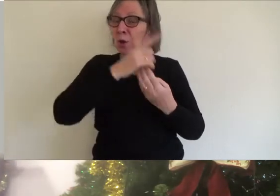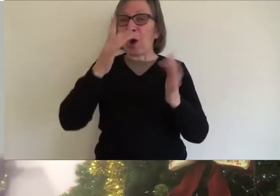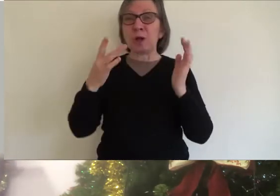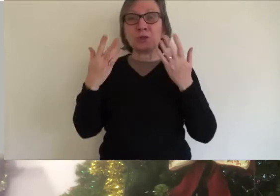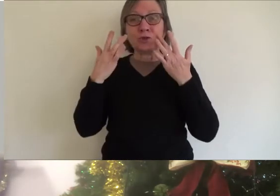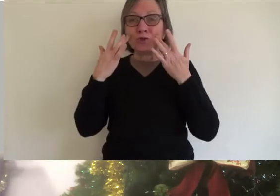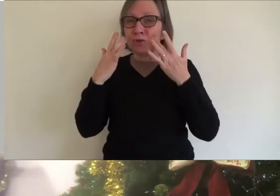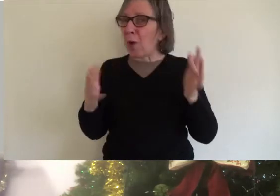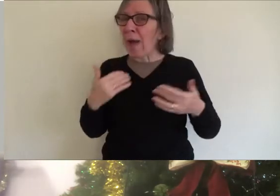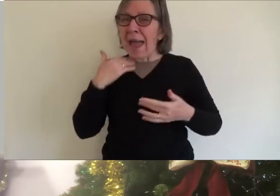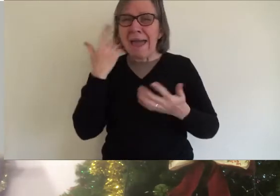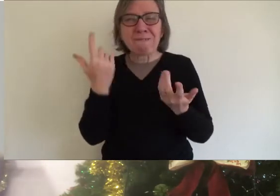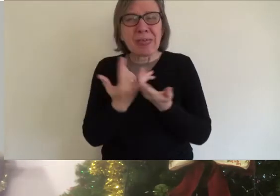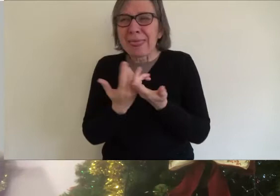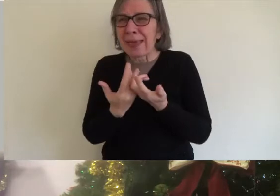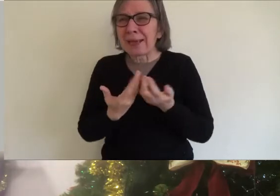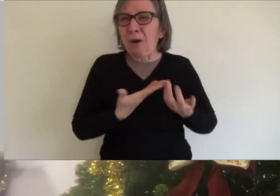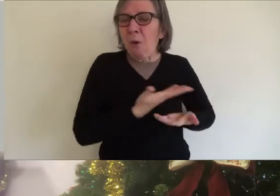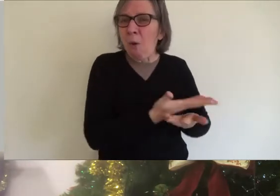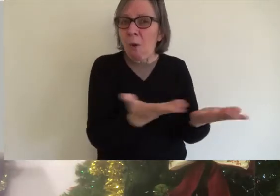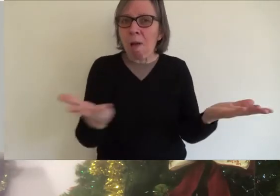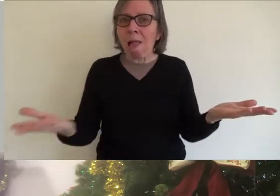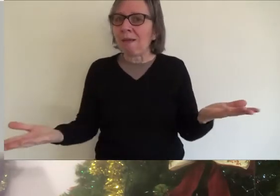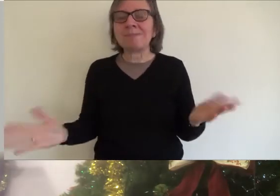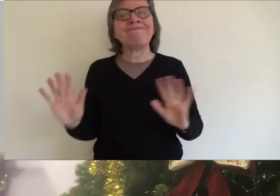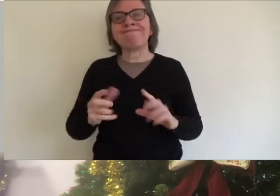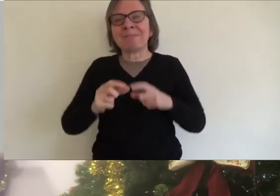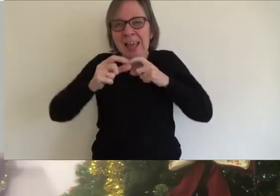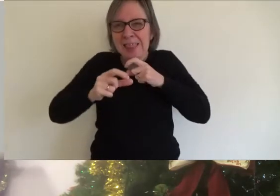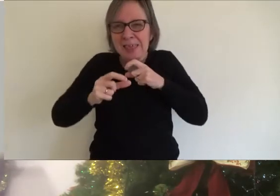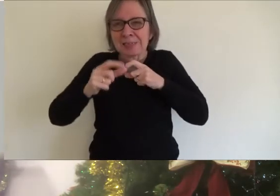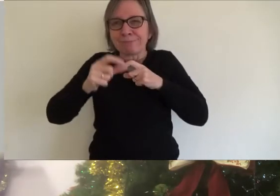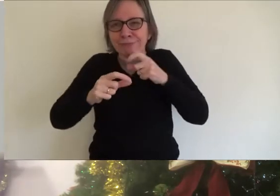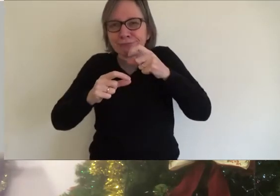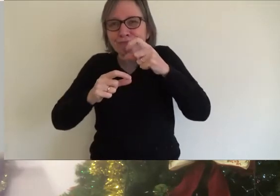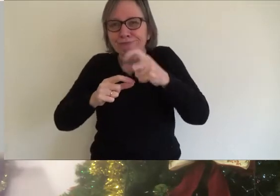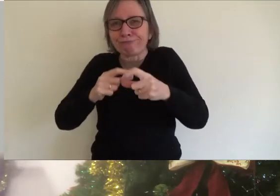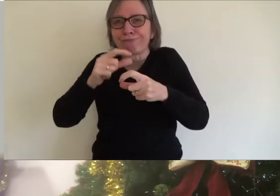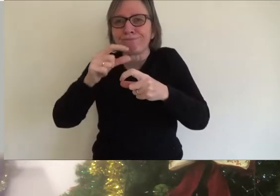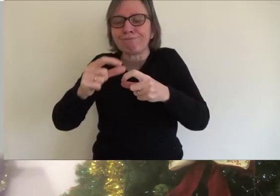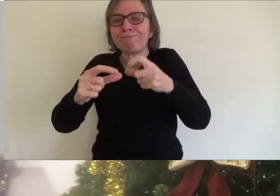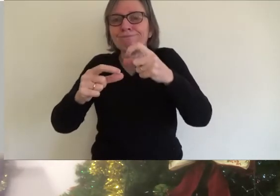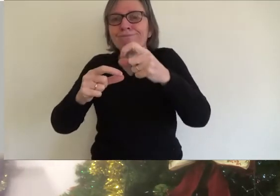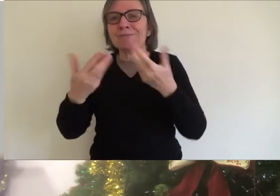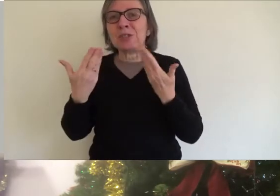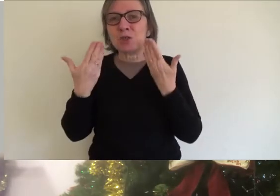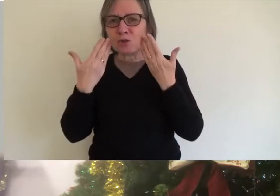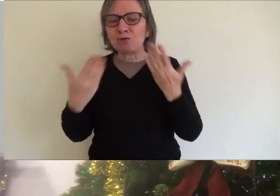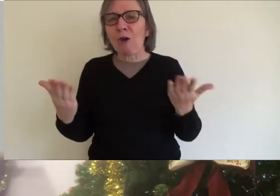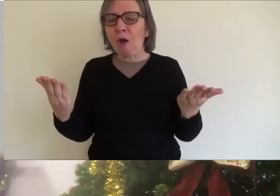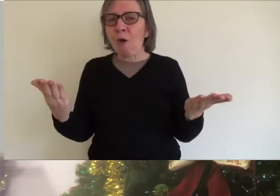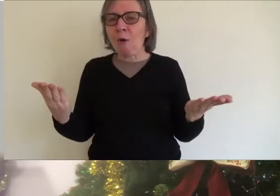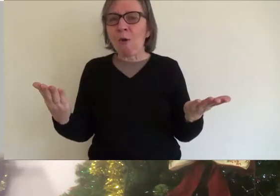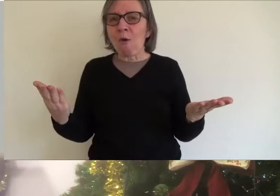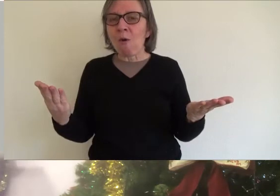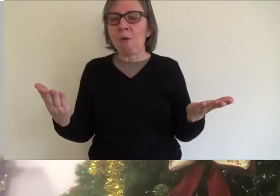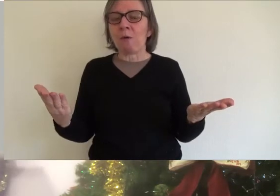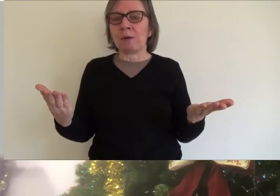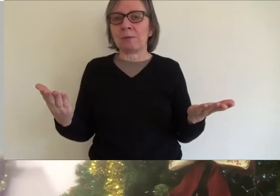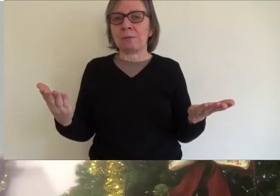answer. And in many ways, because of his plans and his purposes, he'll communicate to